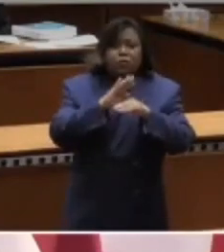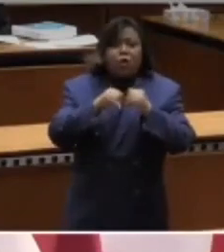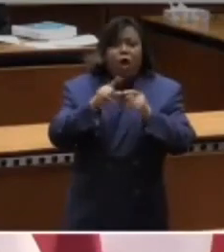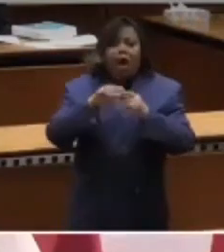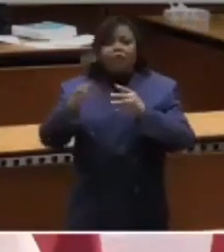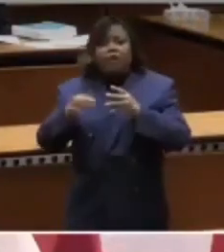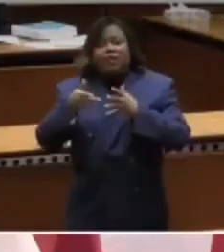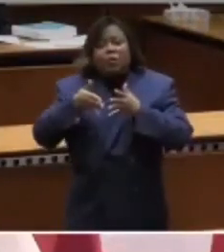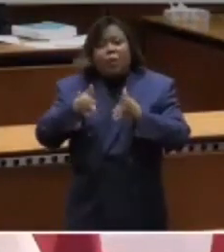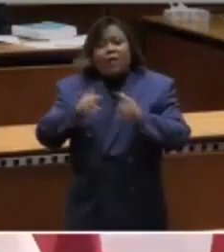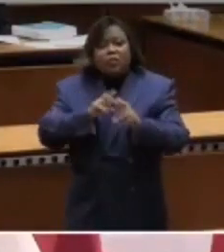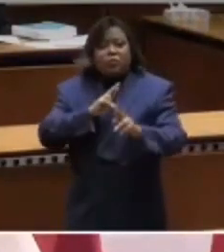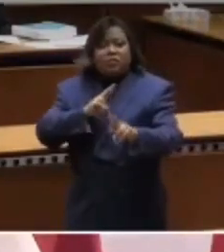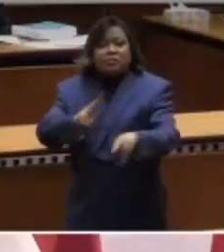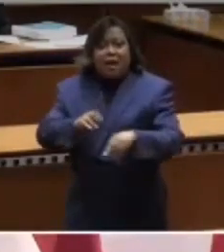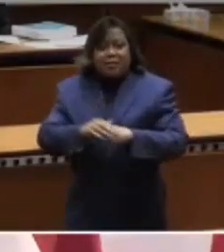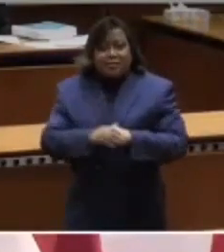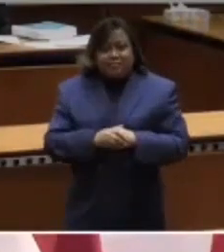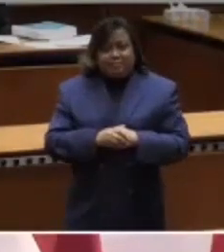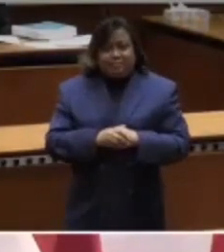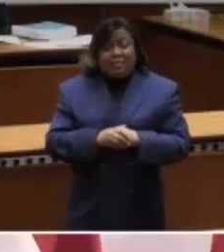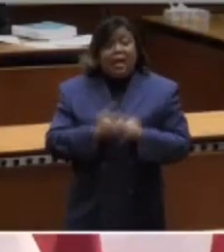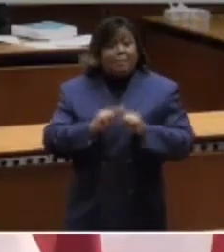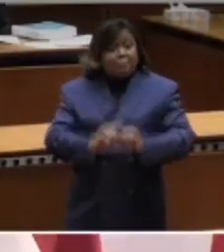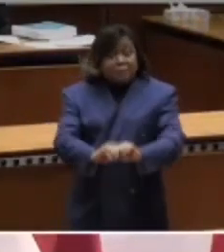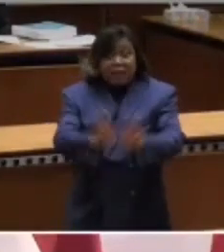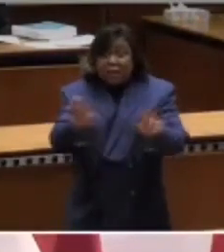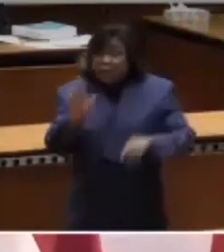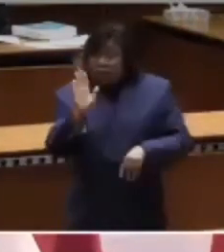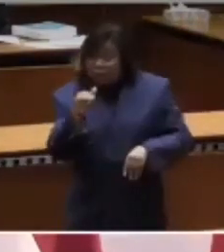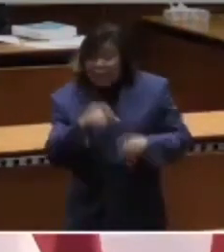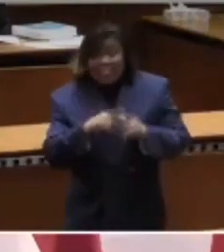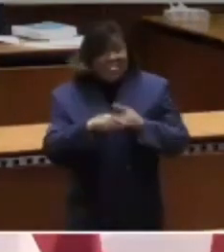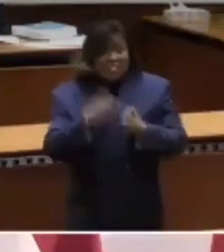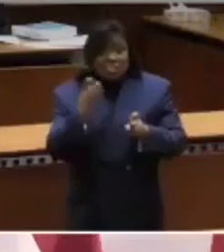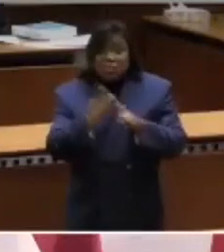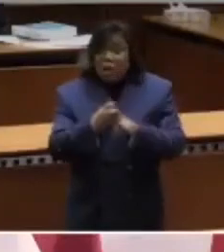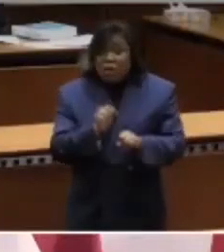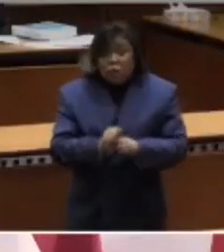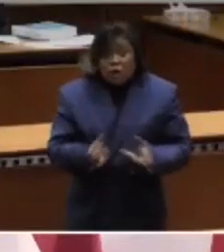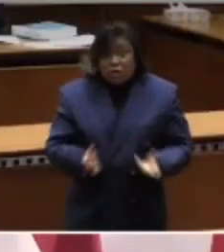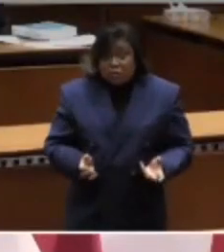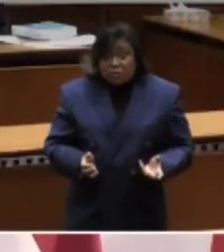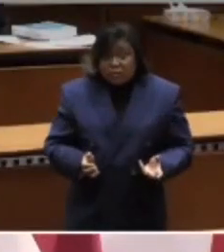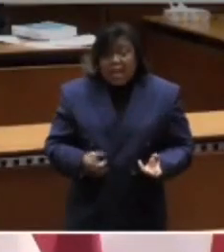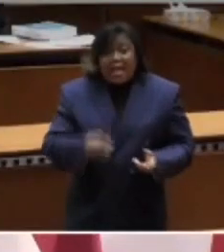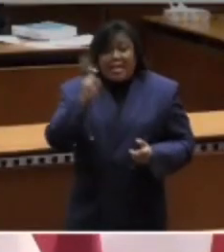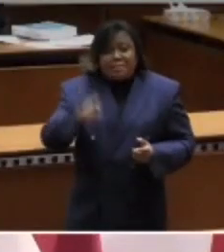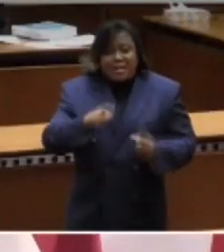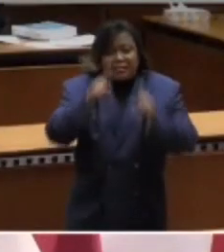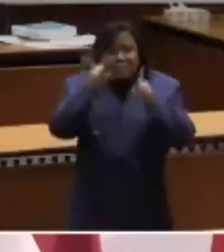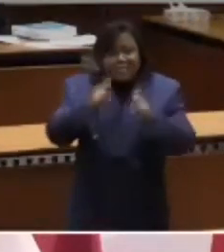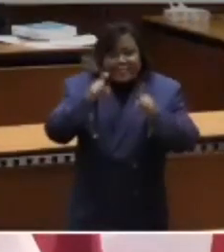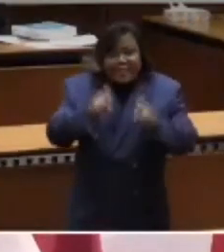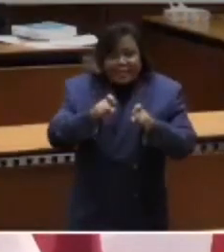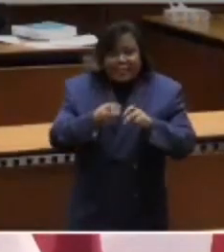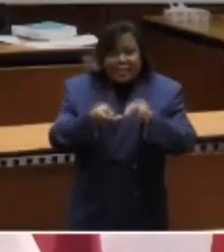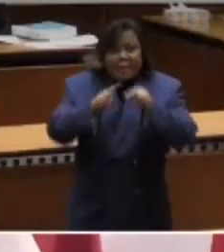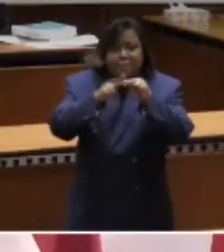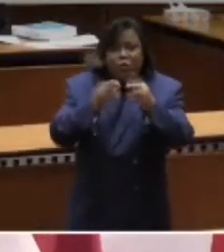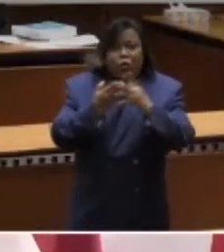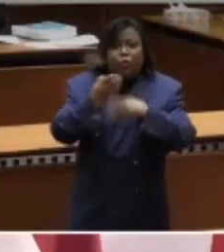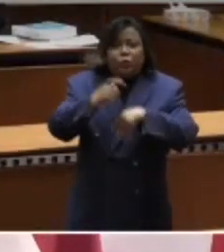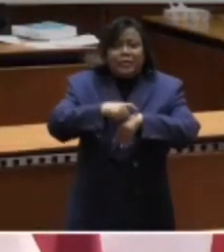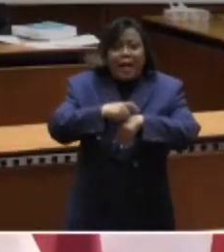alternative means of response. But to be clear, this is hard work and it must be tested and built